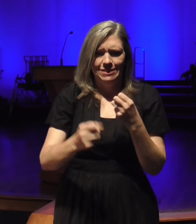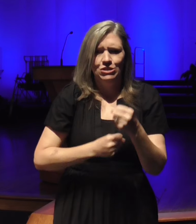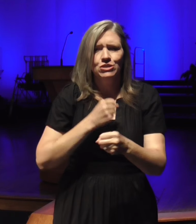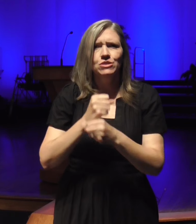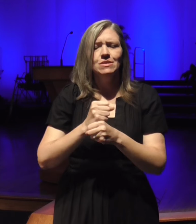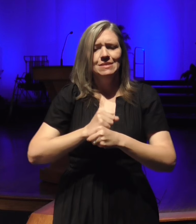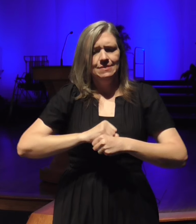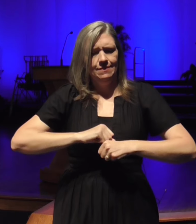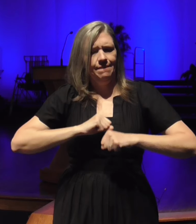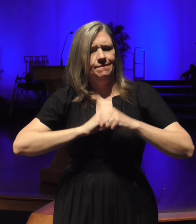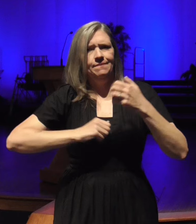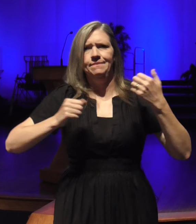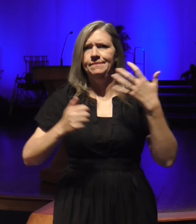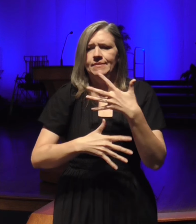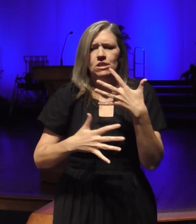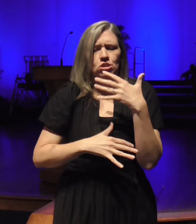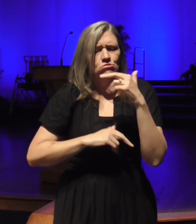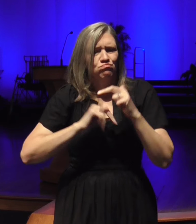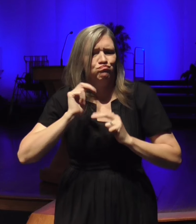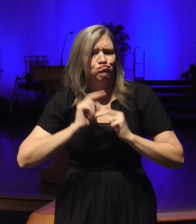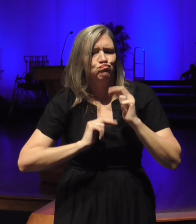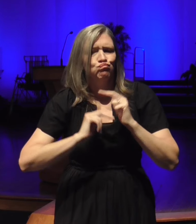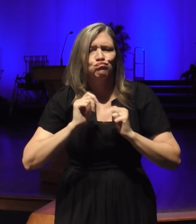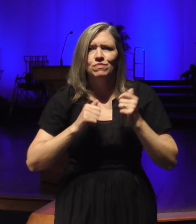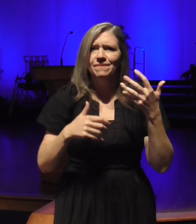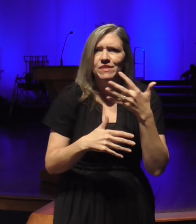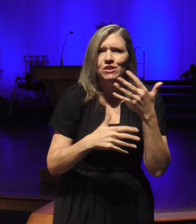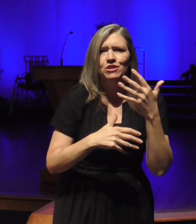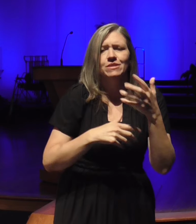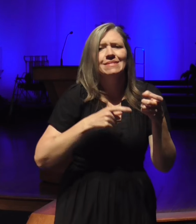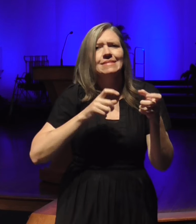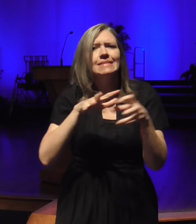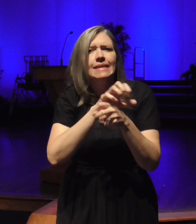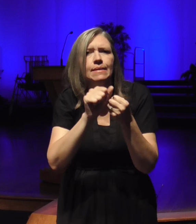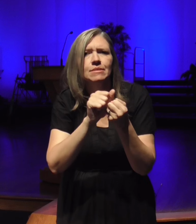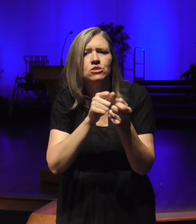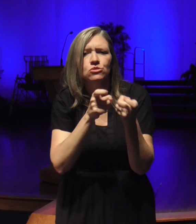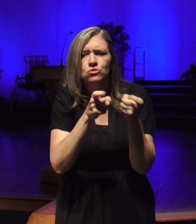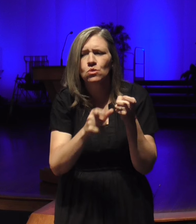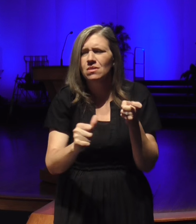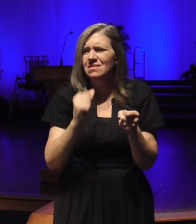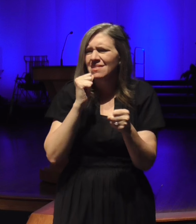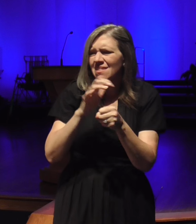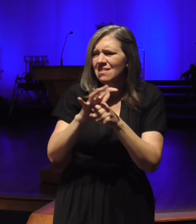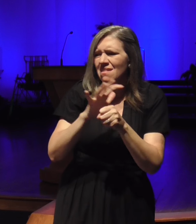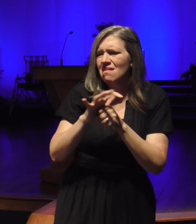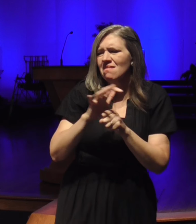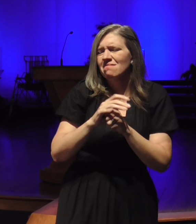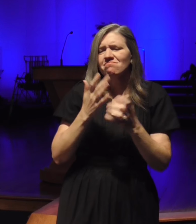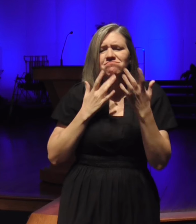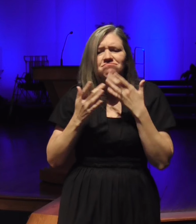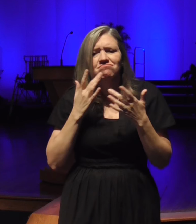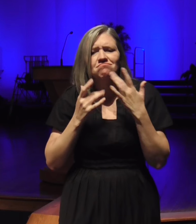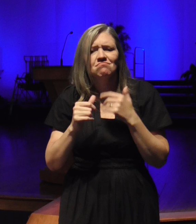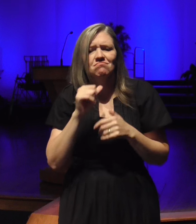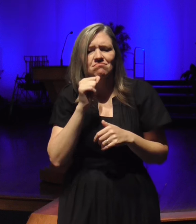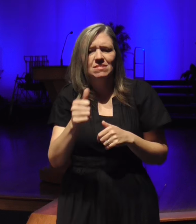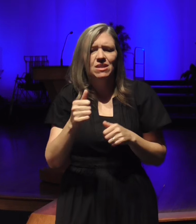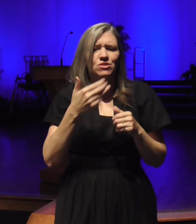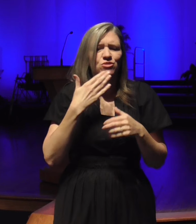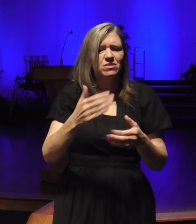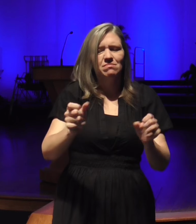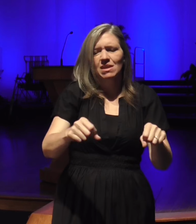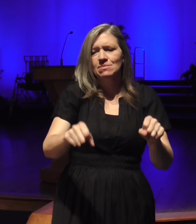And what if, and maybe you're like me, you've spent years and decades building up this consciousness of fear, of